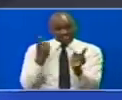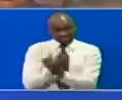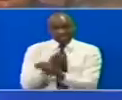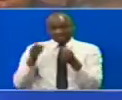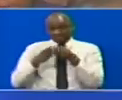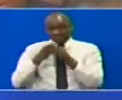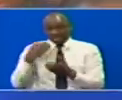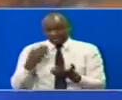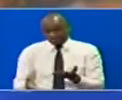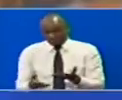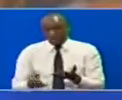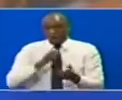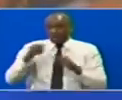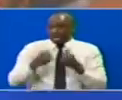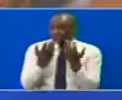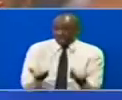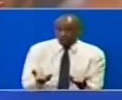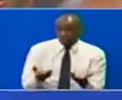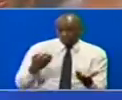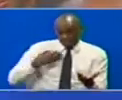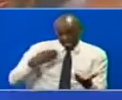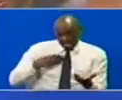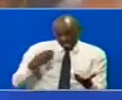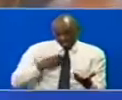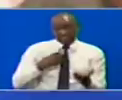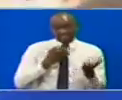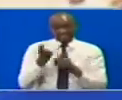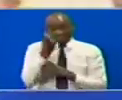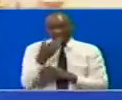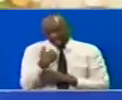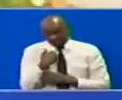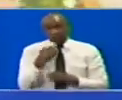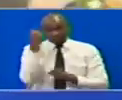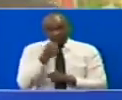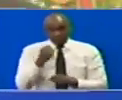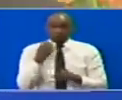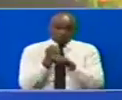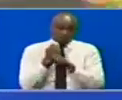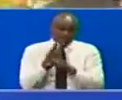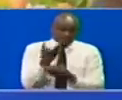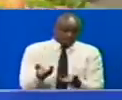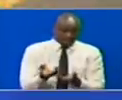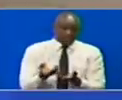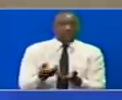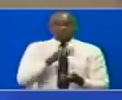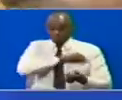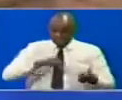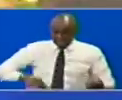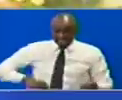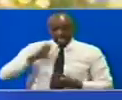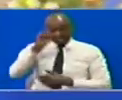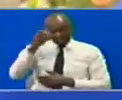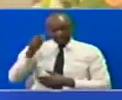September, and all this will culminate into a grand service on the 5th of November, where Queen Elizabeth II